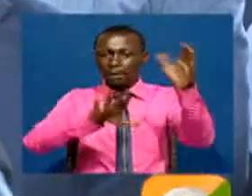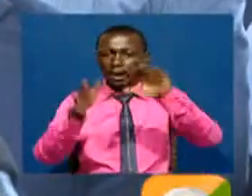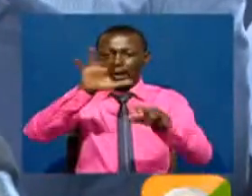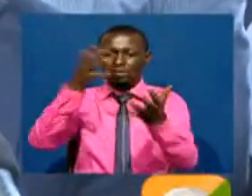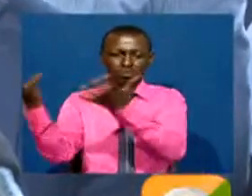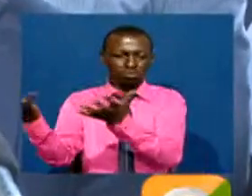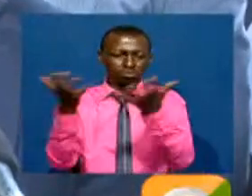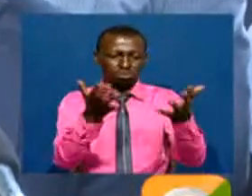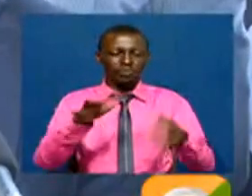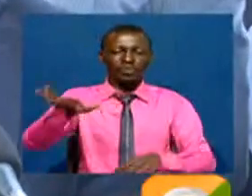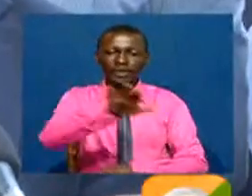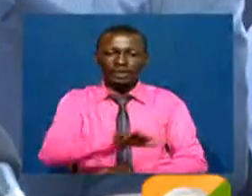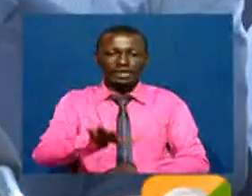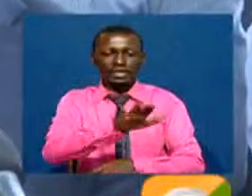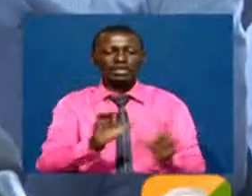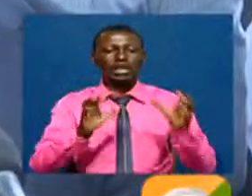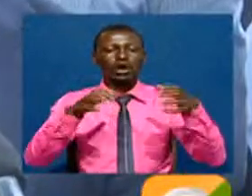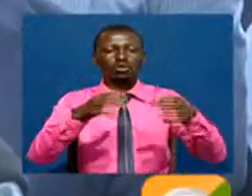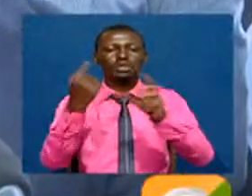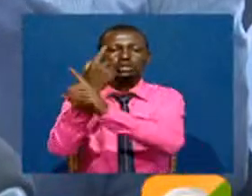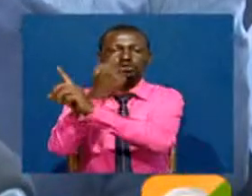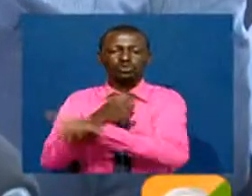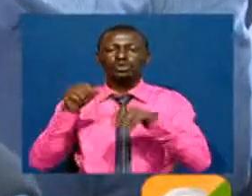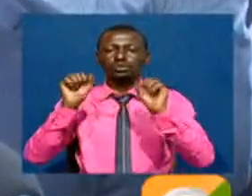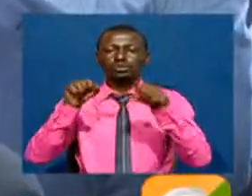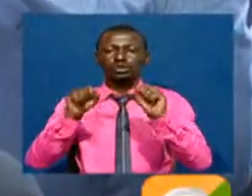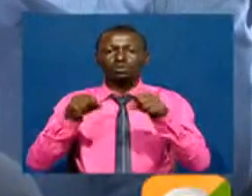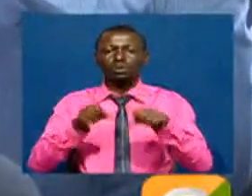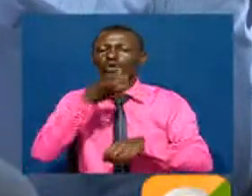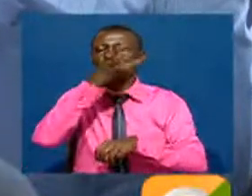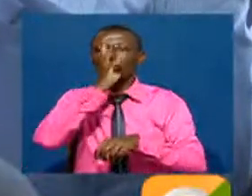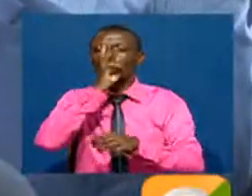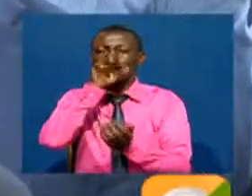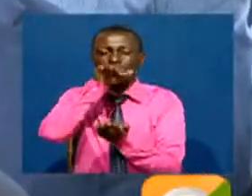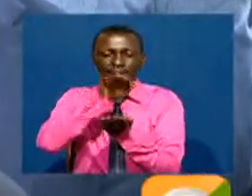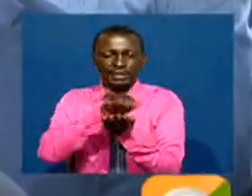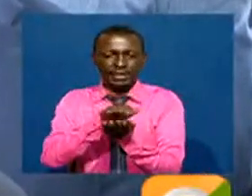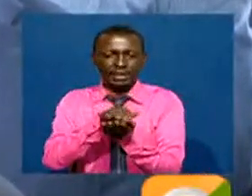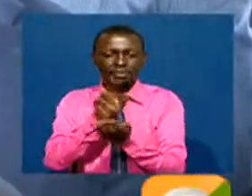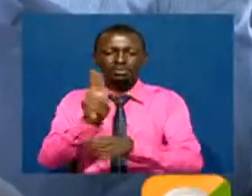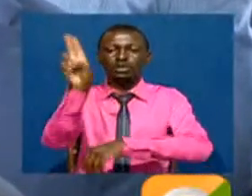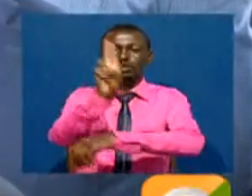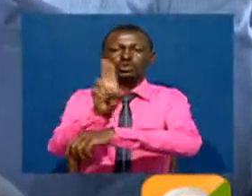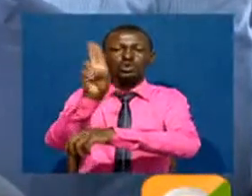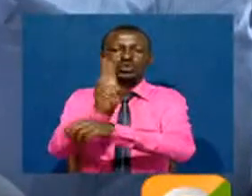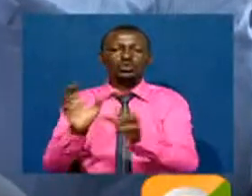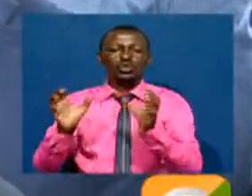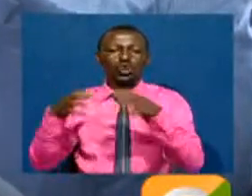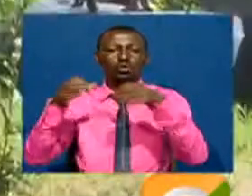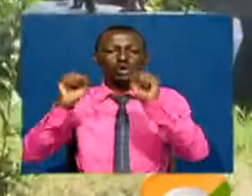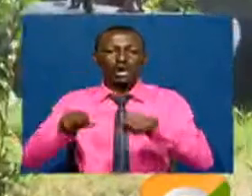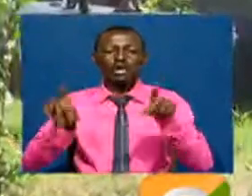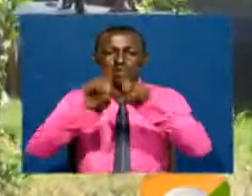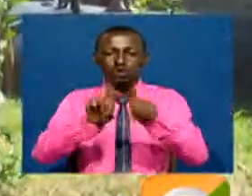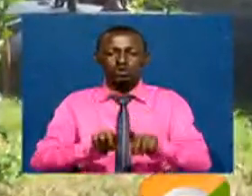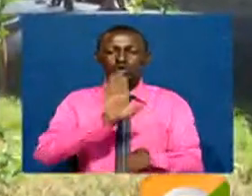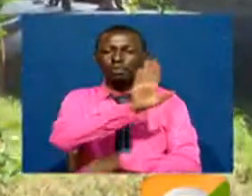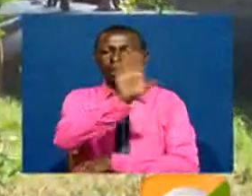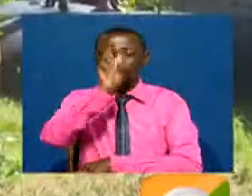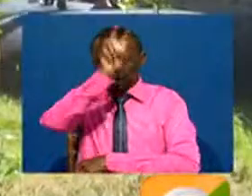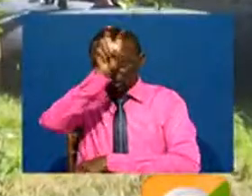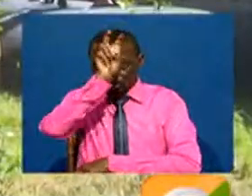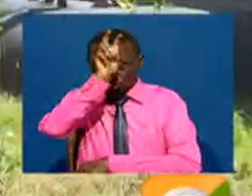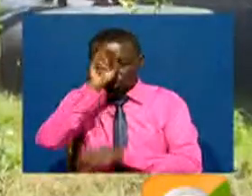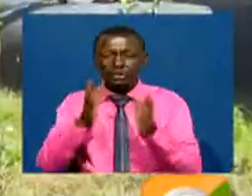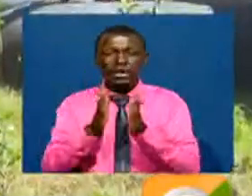dropped to where the communities are, and you are able to track water and put the water here, which can be used by the community and their livestock.